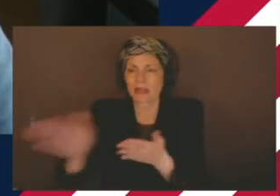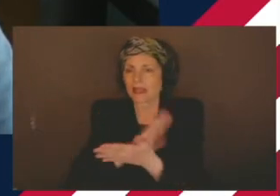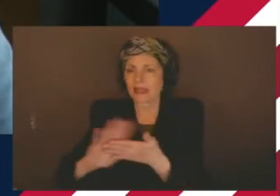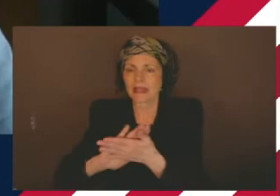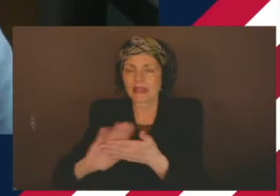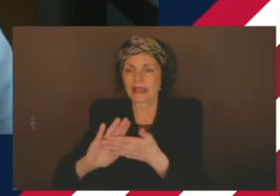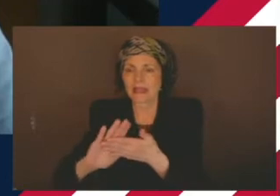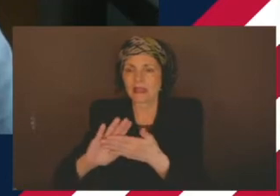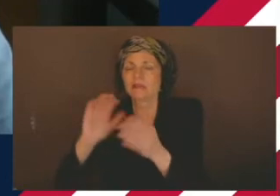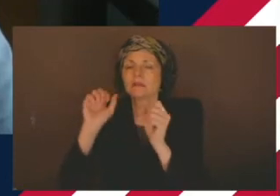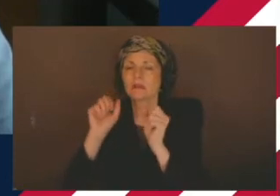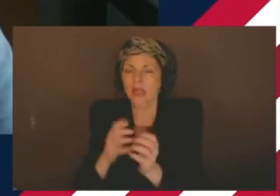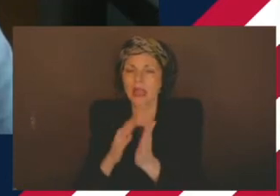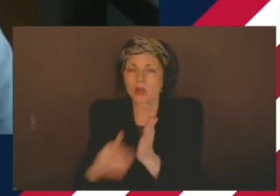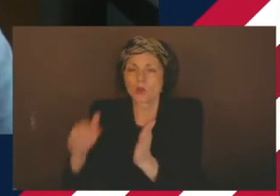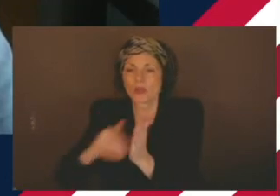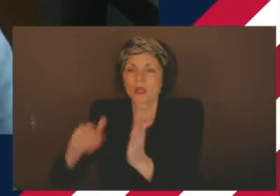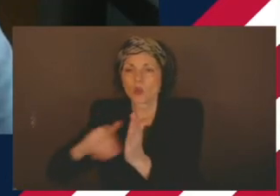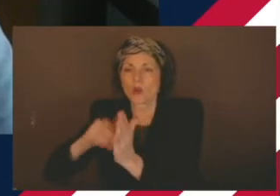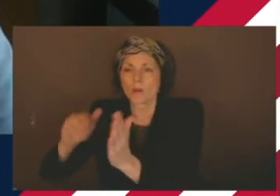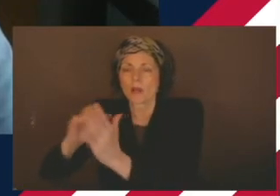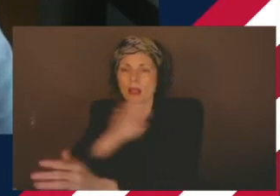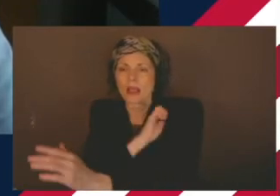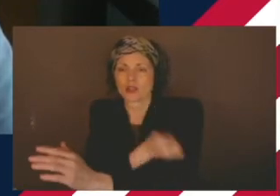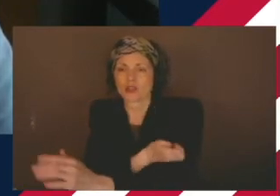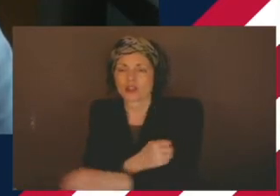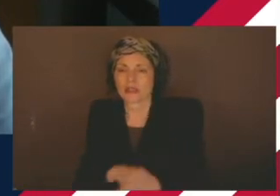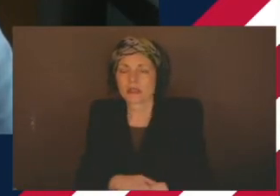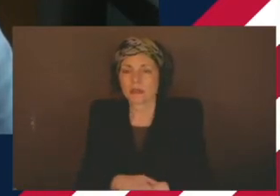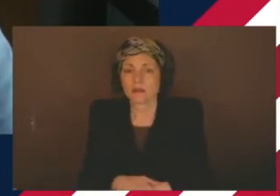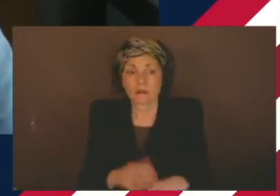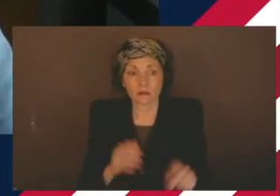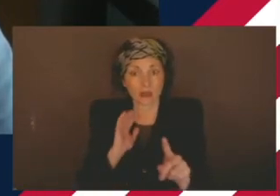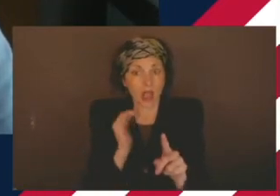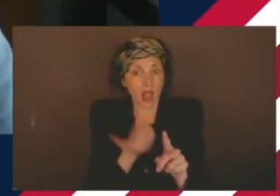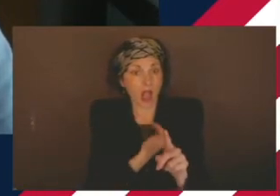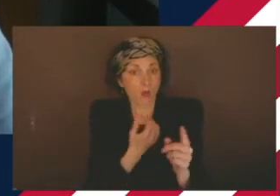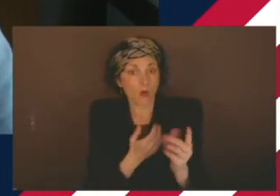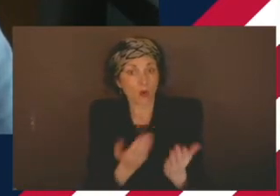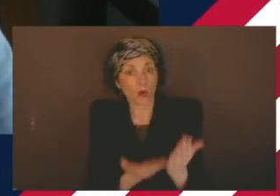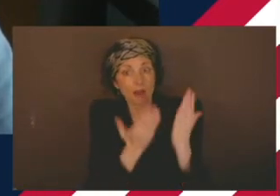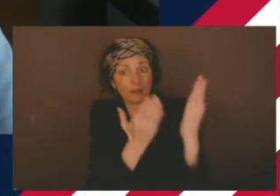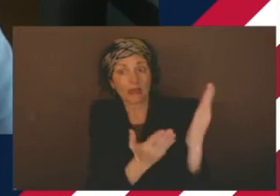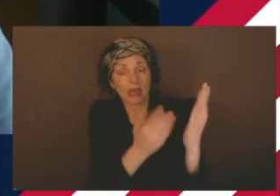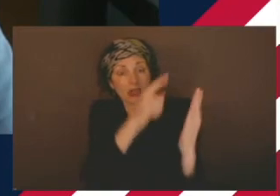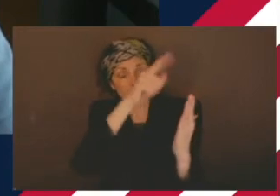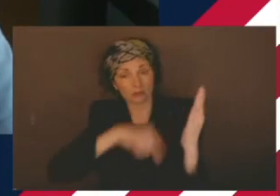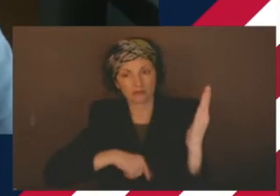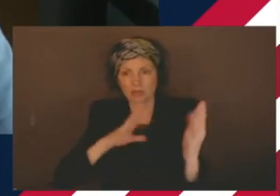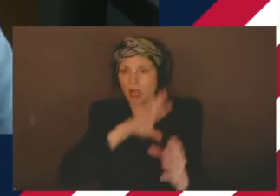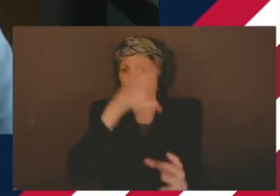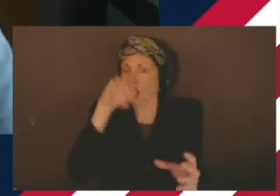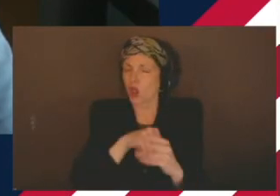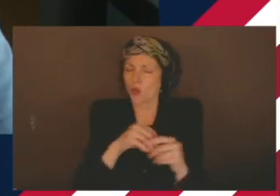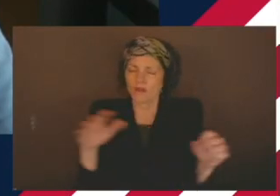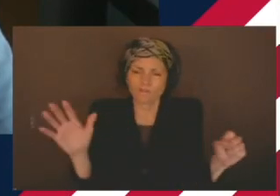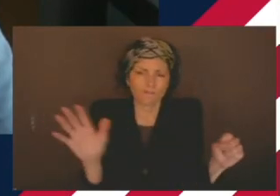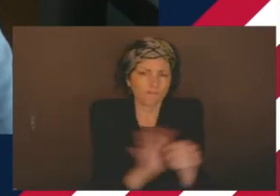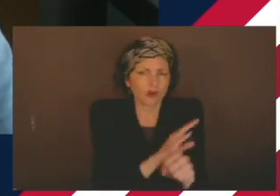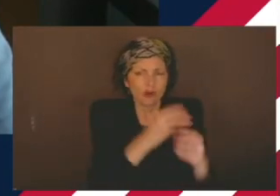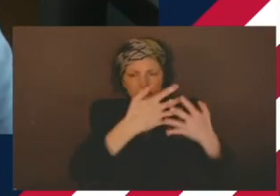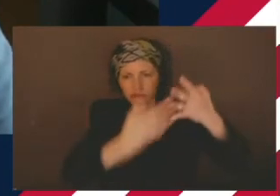Our comprehensive policy recommendations include a full suite of actions to protect our environment, fight the climate crisis, and rebuild our